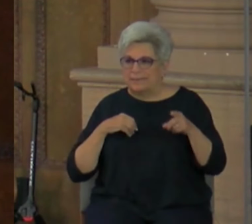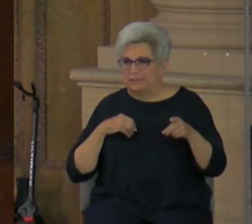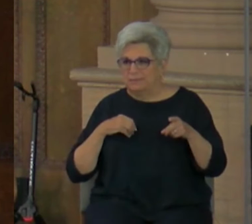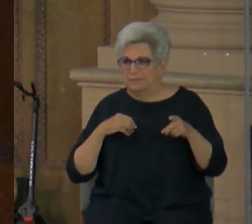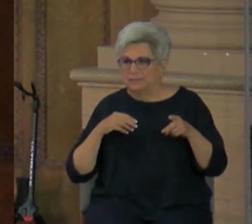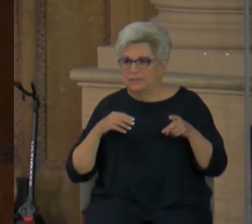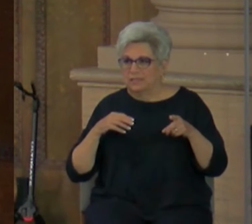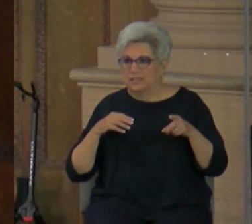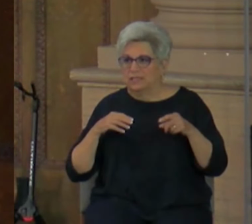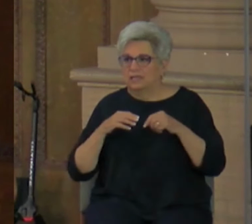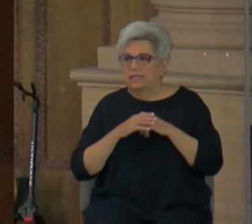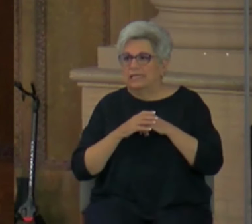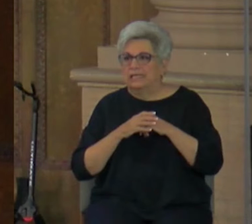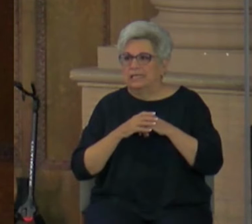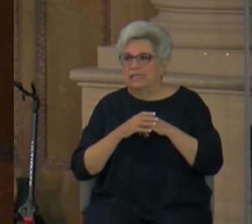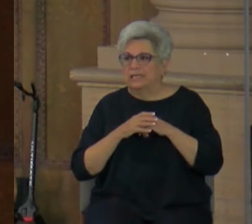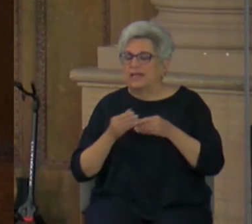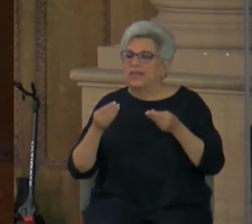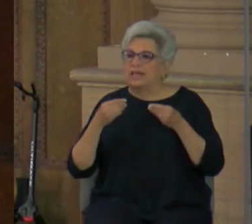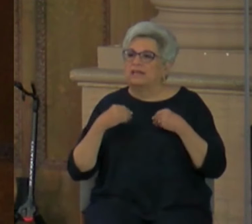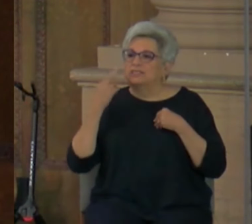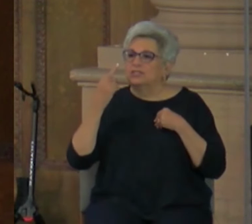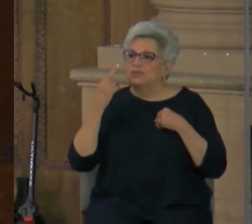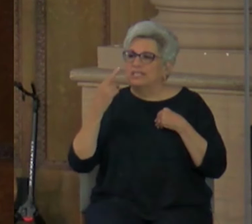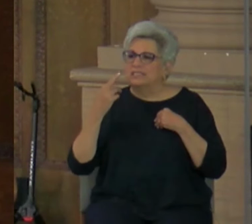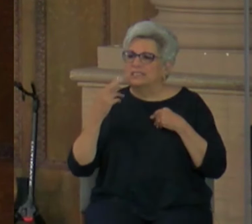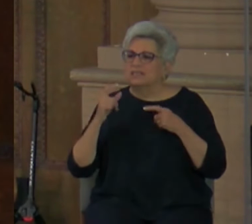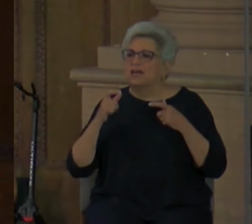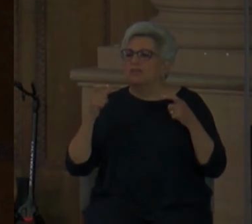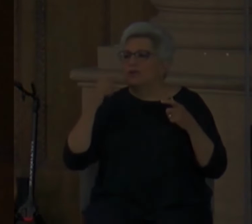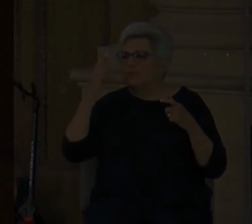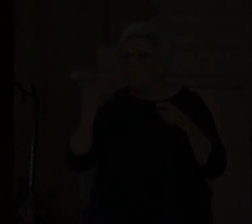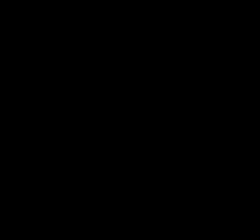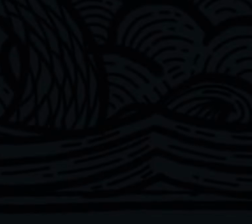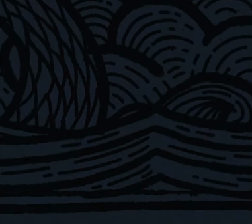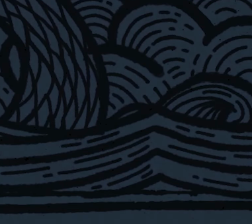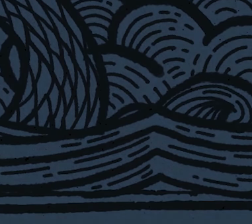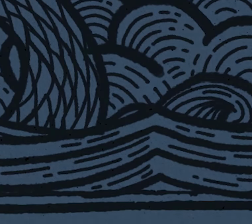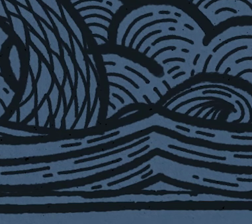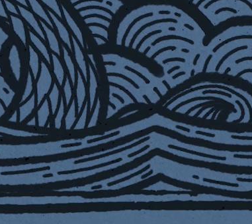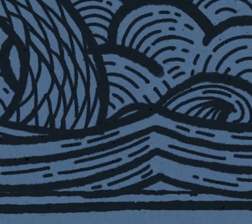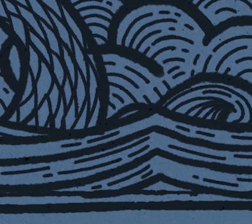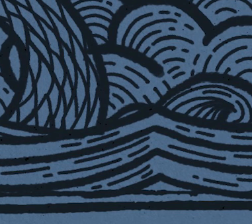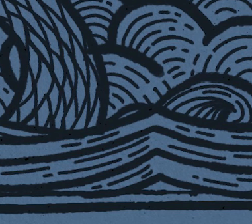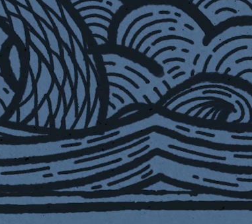Which gives us great reason as Christians to hope.